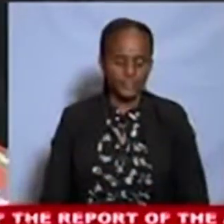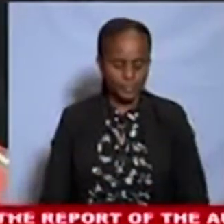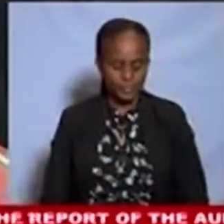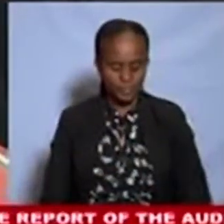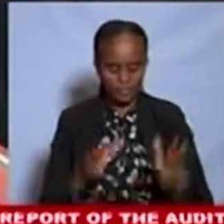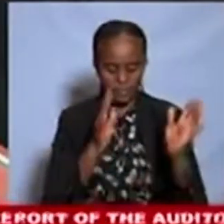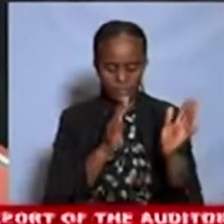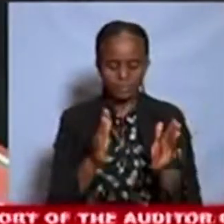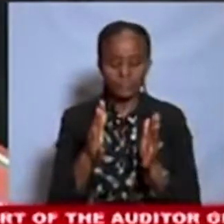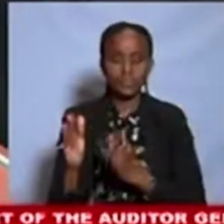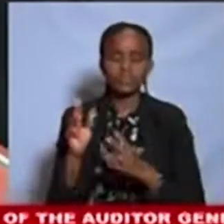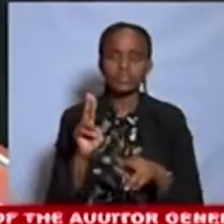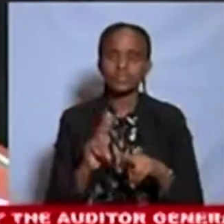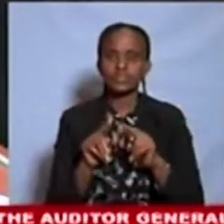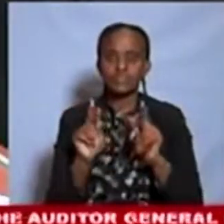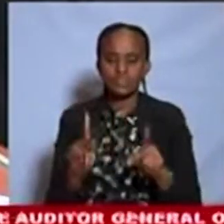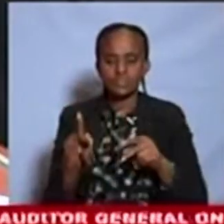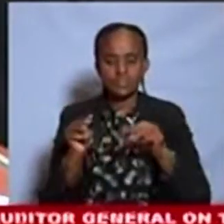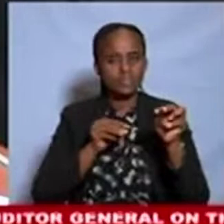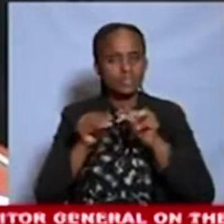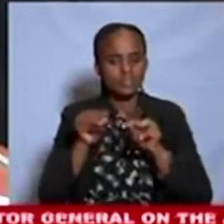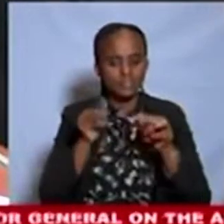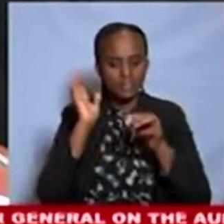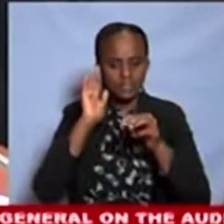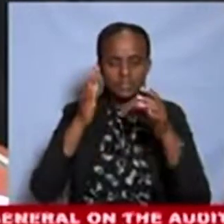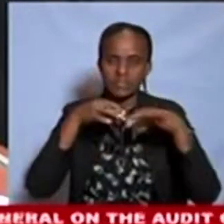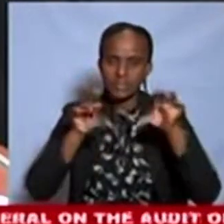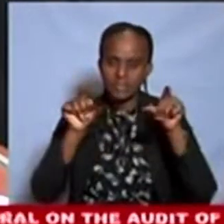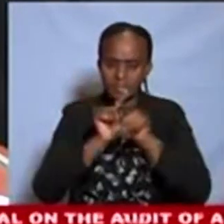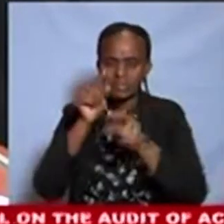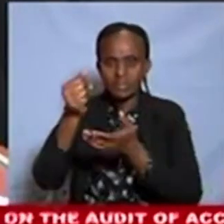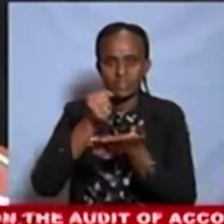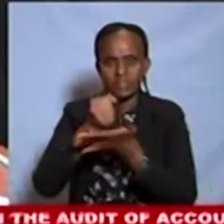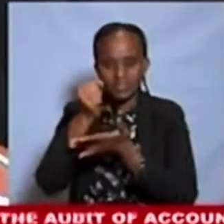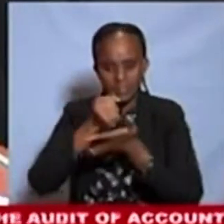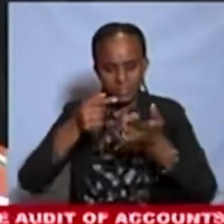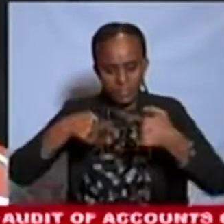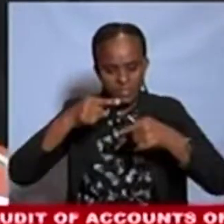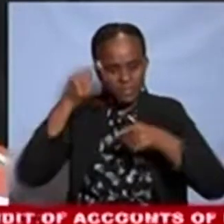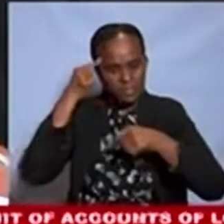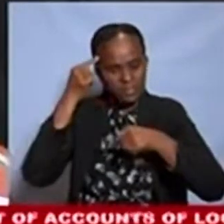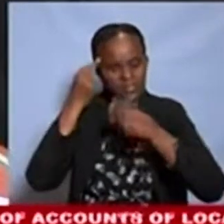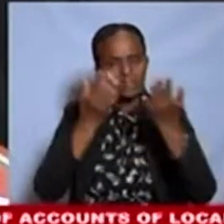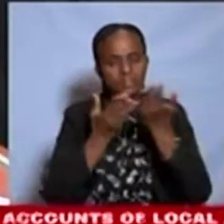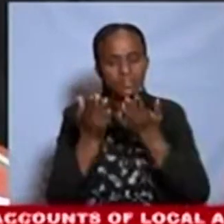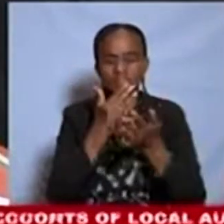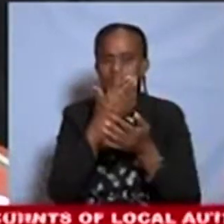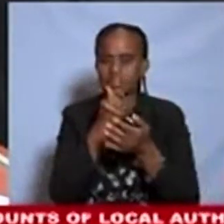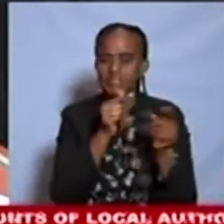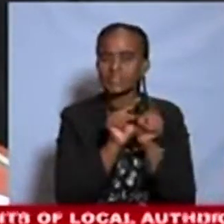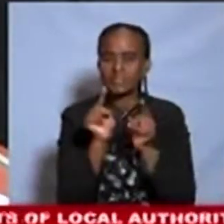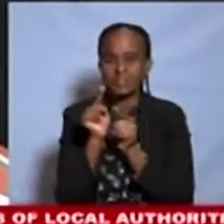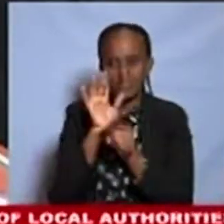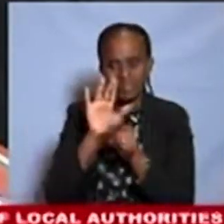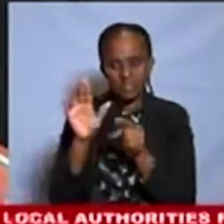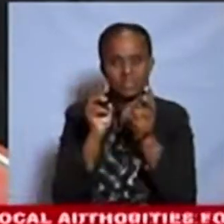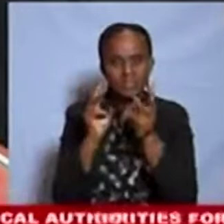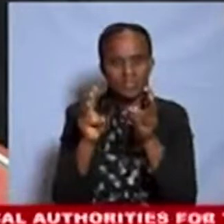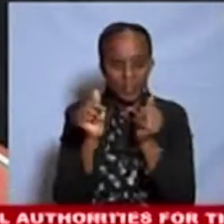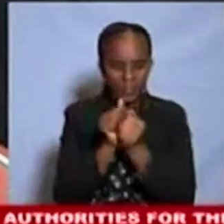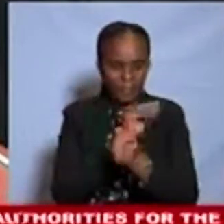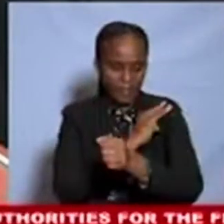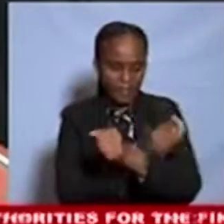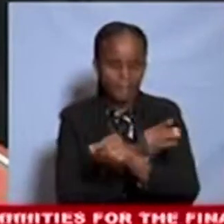Remedial measures, Chair. Management will continue engaging the Local Government Service Commission as the entity with a